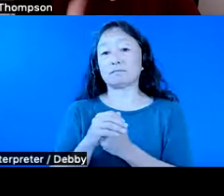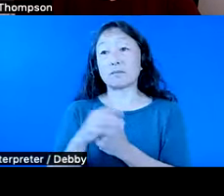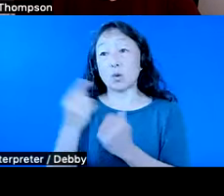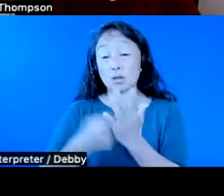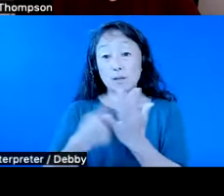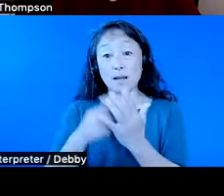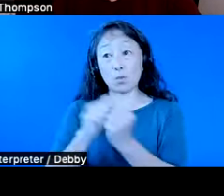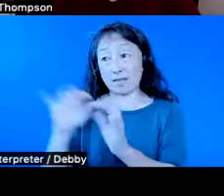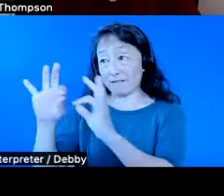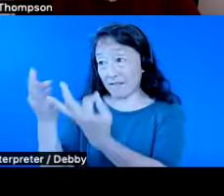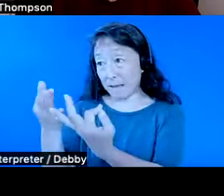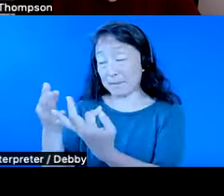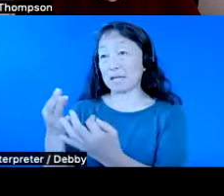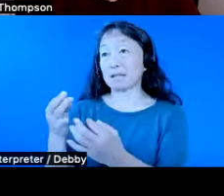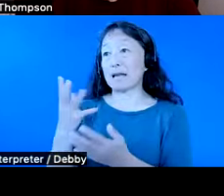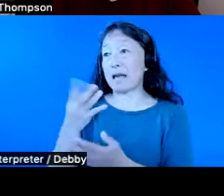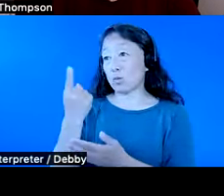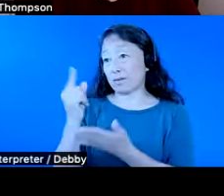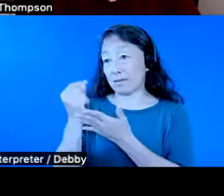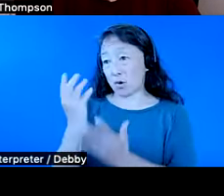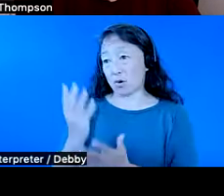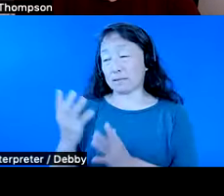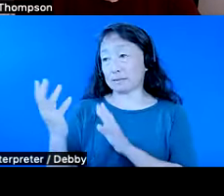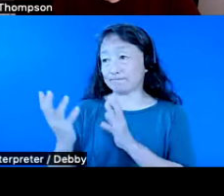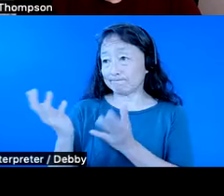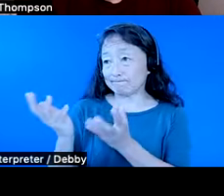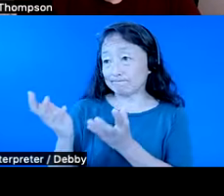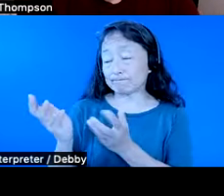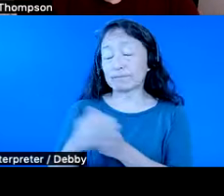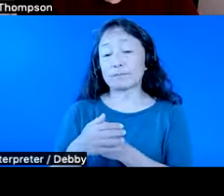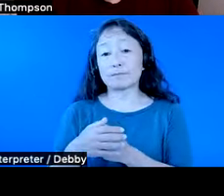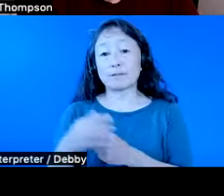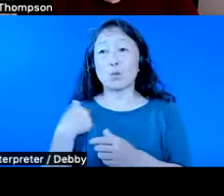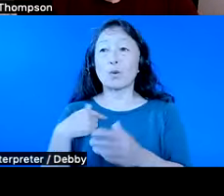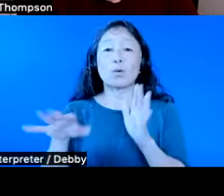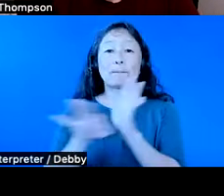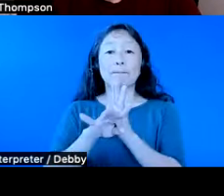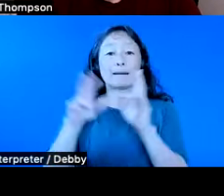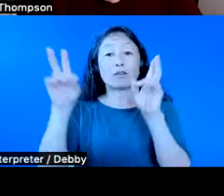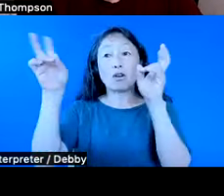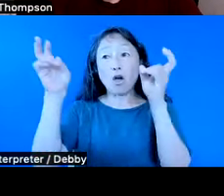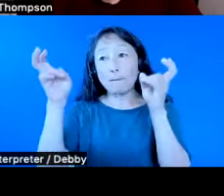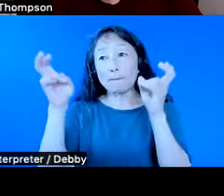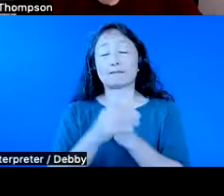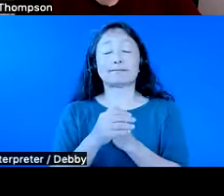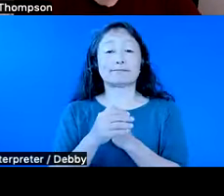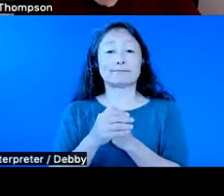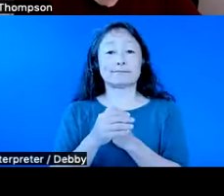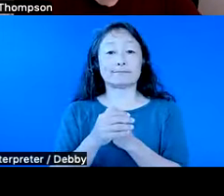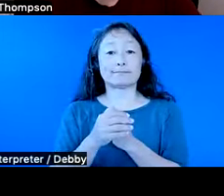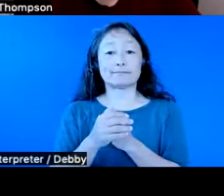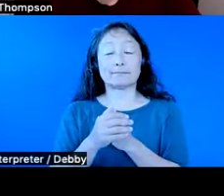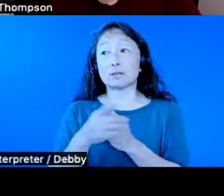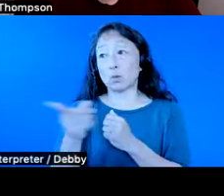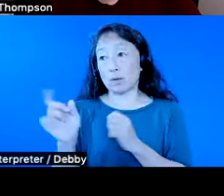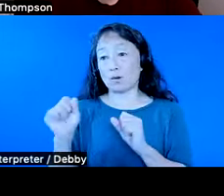about that topic this afternoon or tonight, or we'd have arrange so that they could have somebody to talk